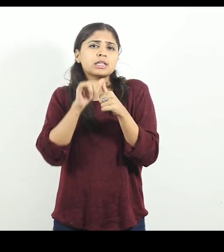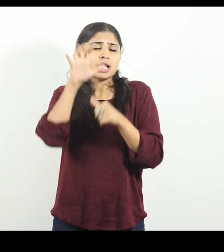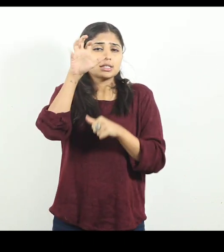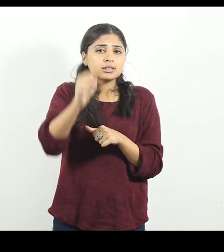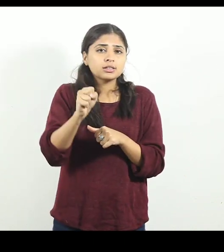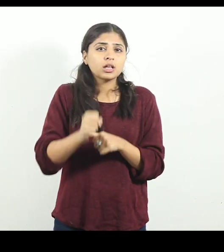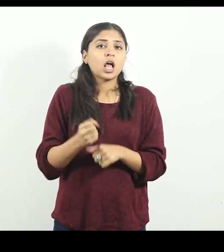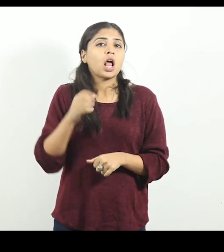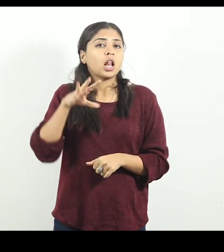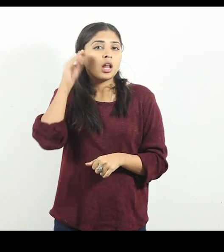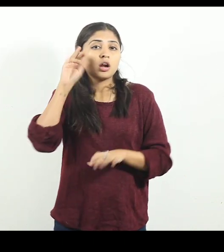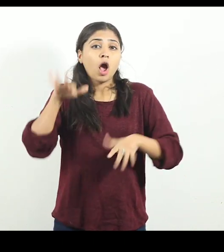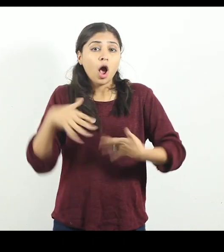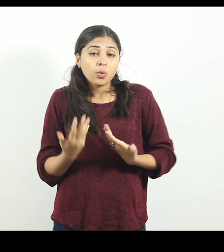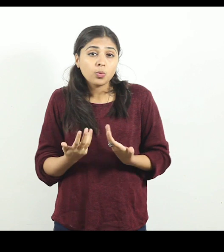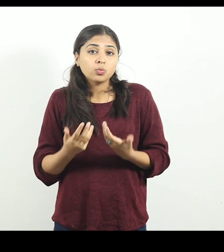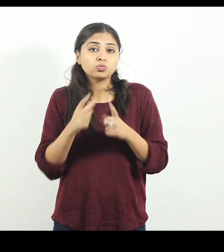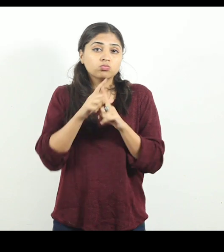attain typing speed.